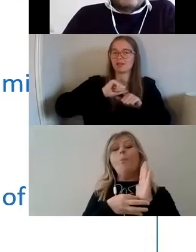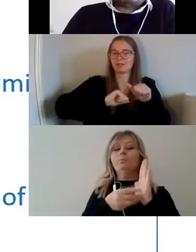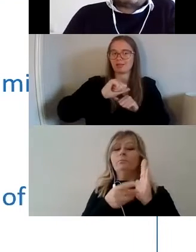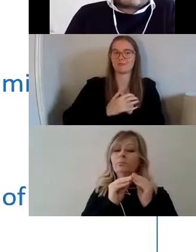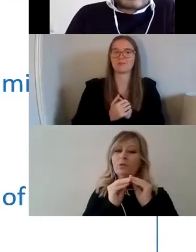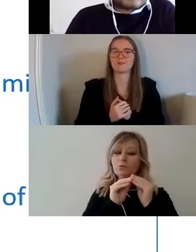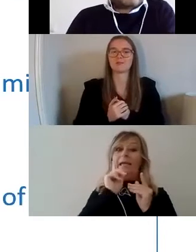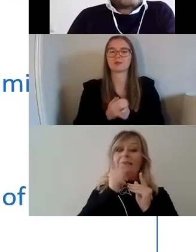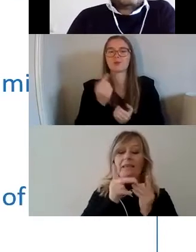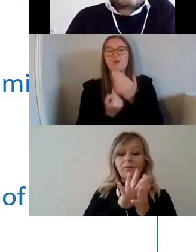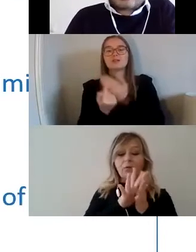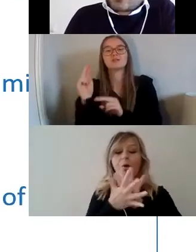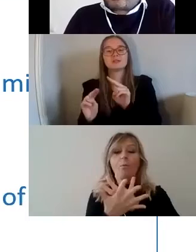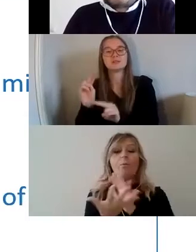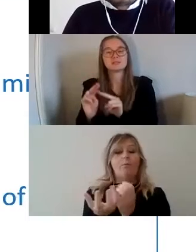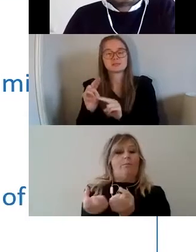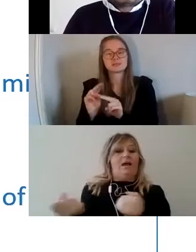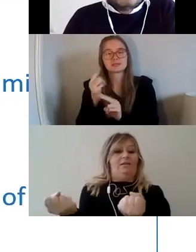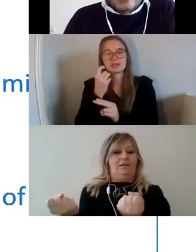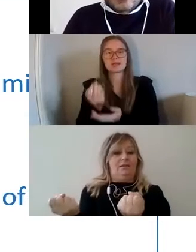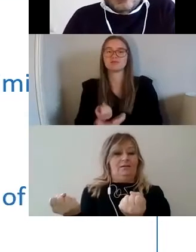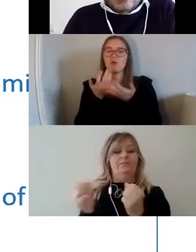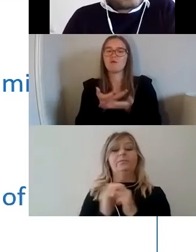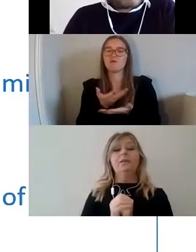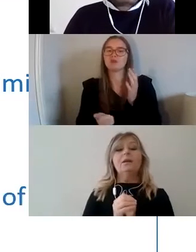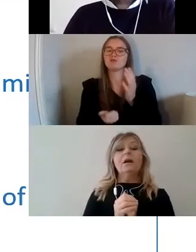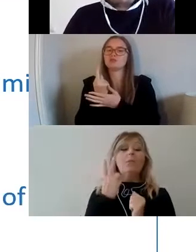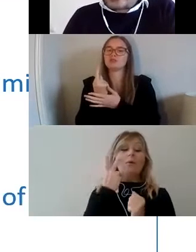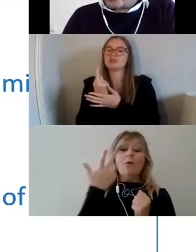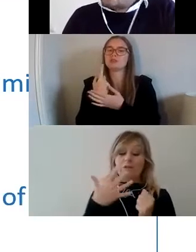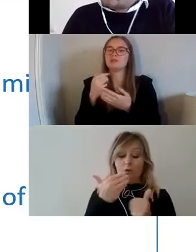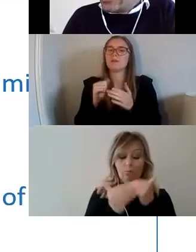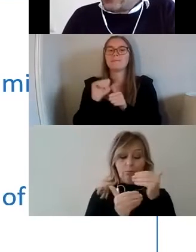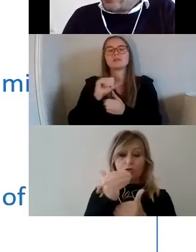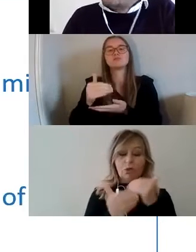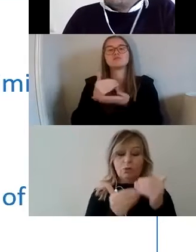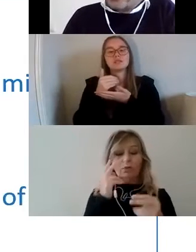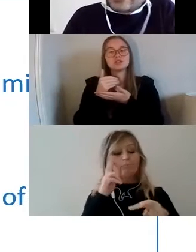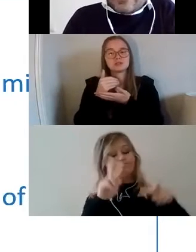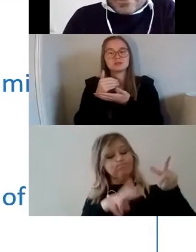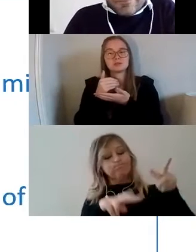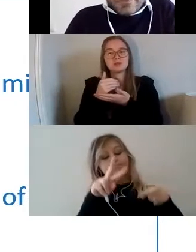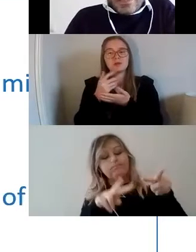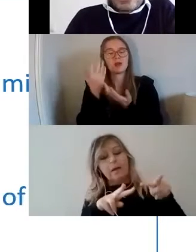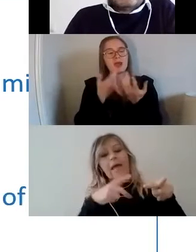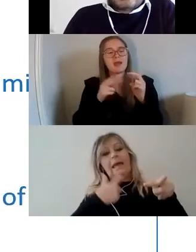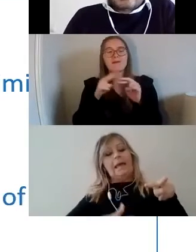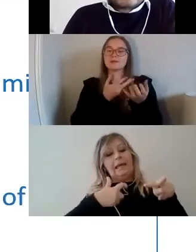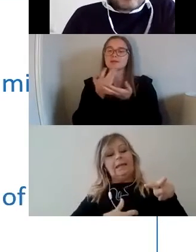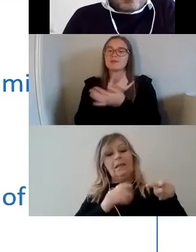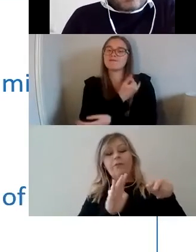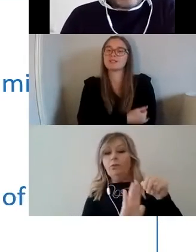So individual assessment procedures can offer a chance to have a better protection when we talk about victims,